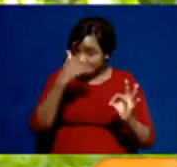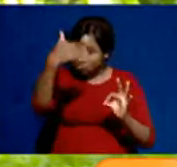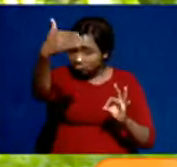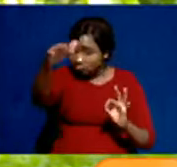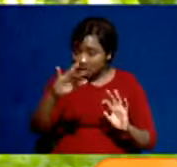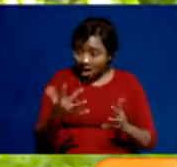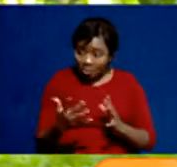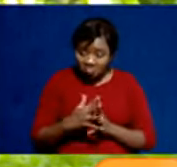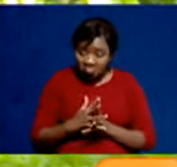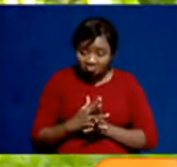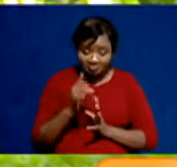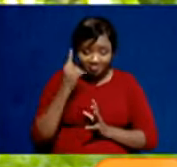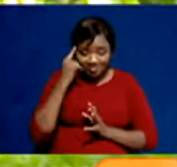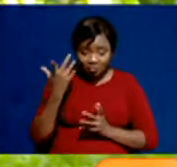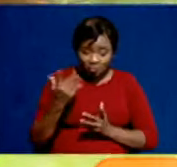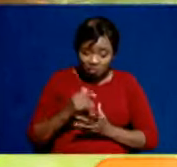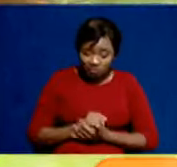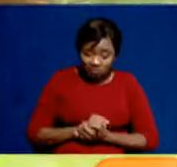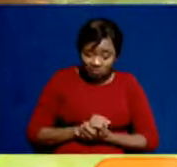What does it look like?